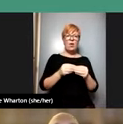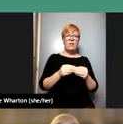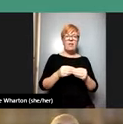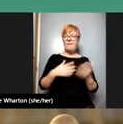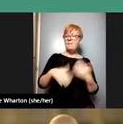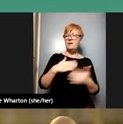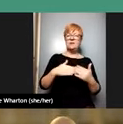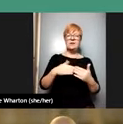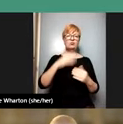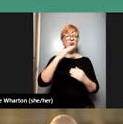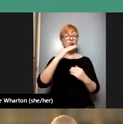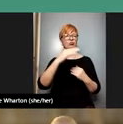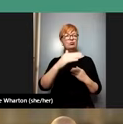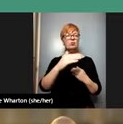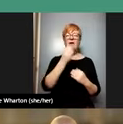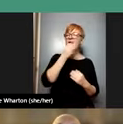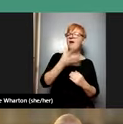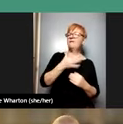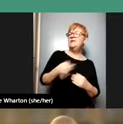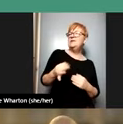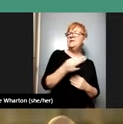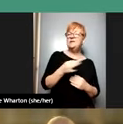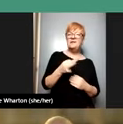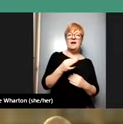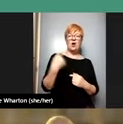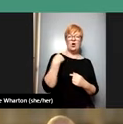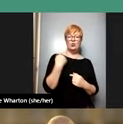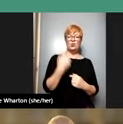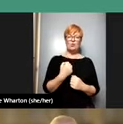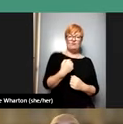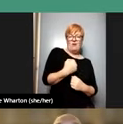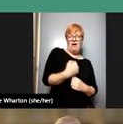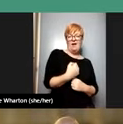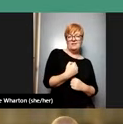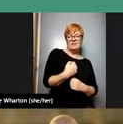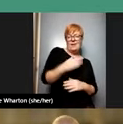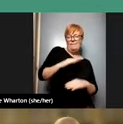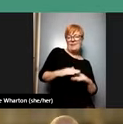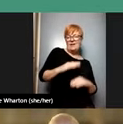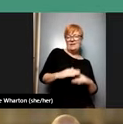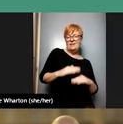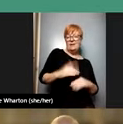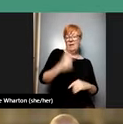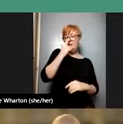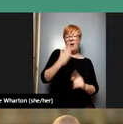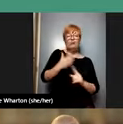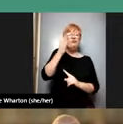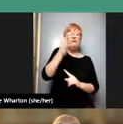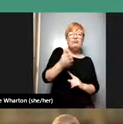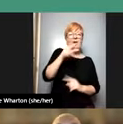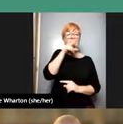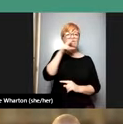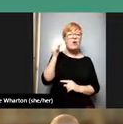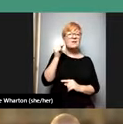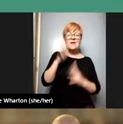this lovely city. The right shoulder rises, the beat runs down. You can go to France or America,